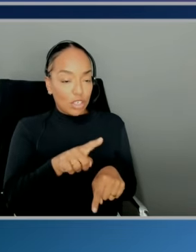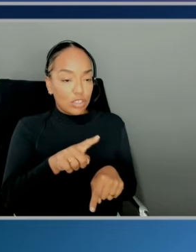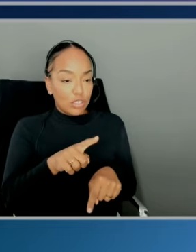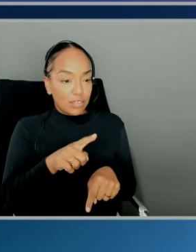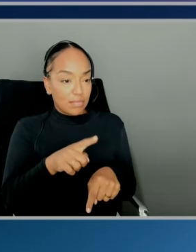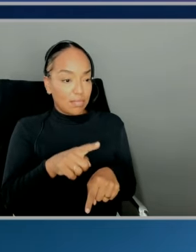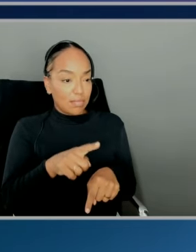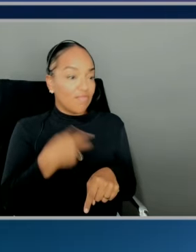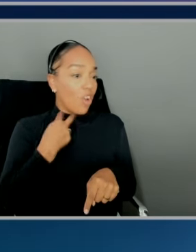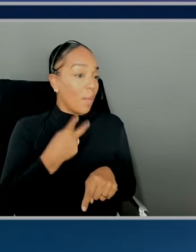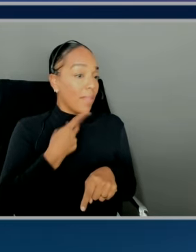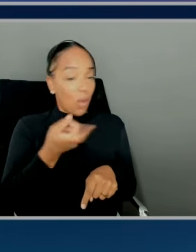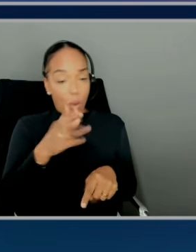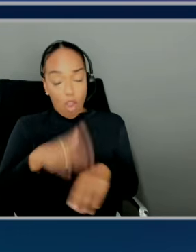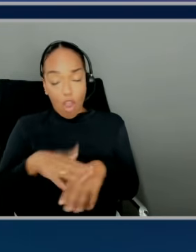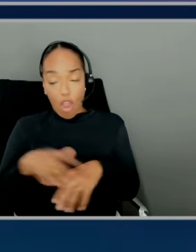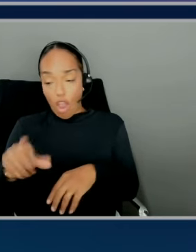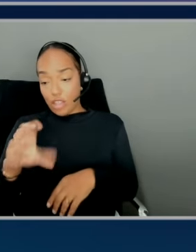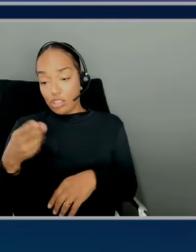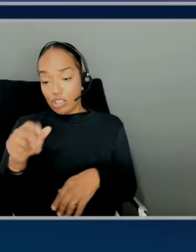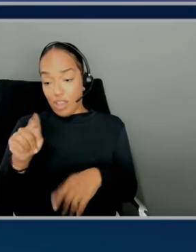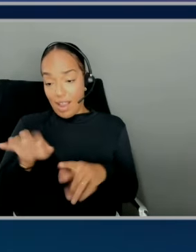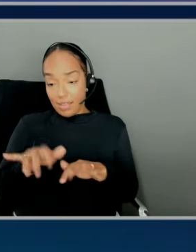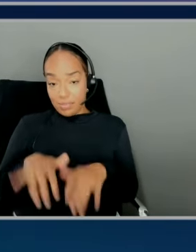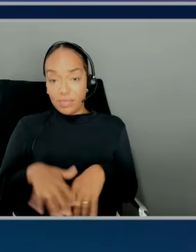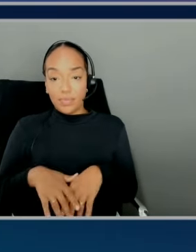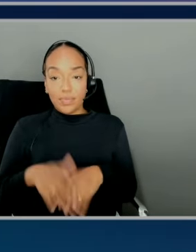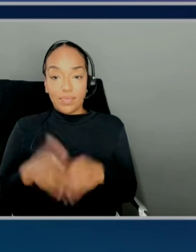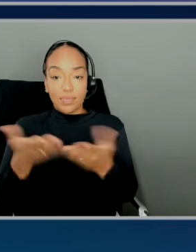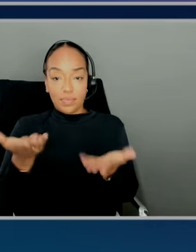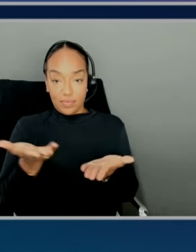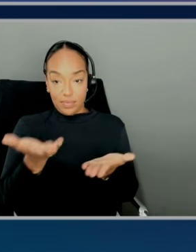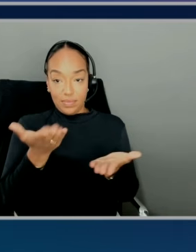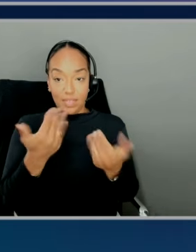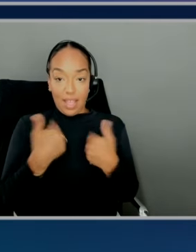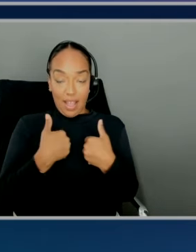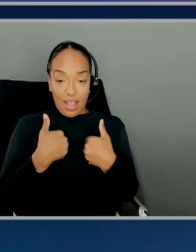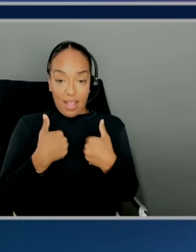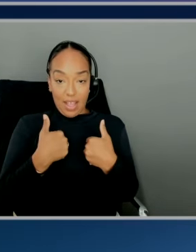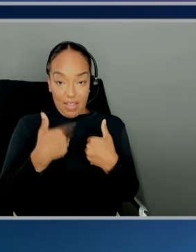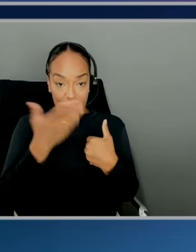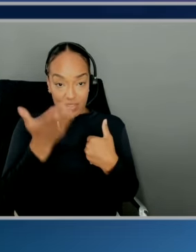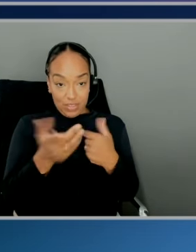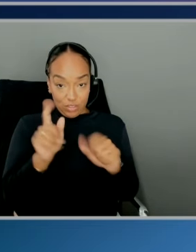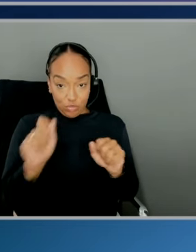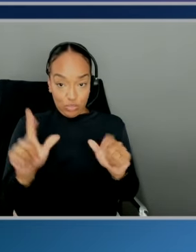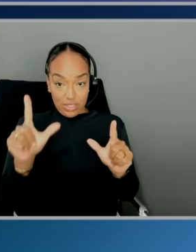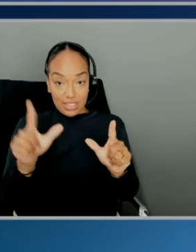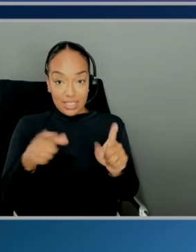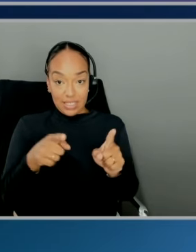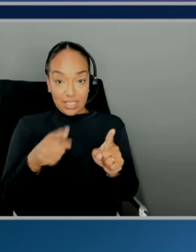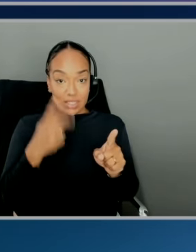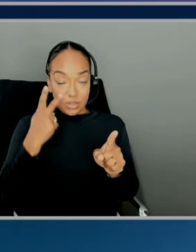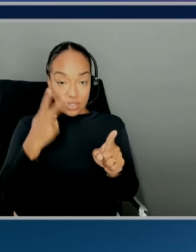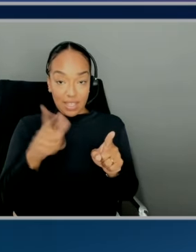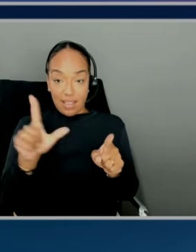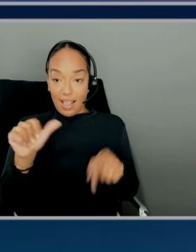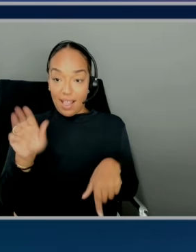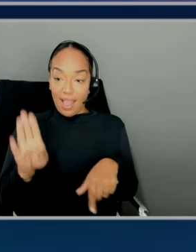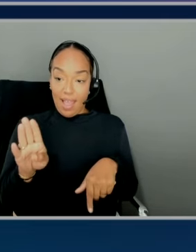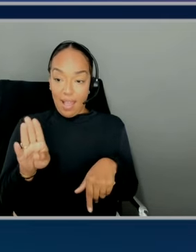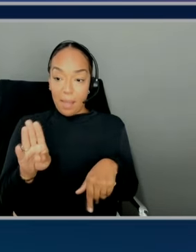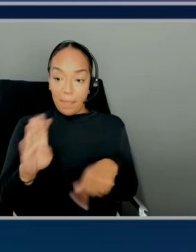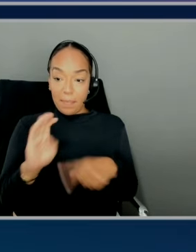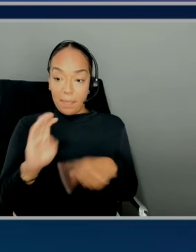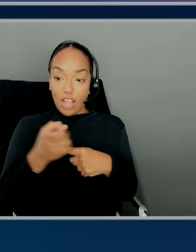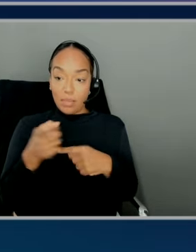Yeah. All right. So I have here in front of me in on the screen the JupyterLab environment, which you can use